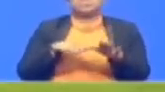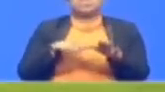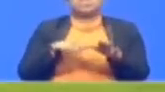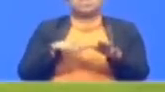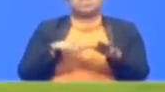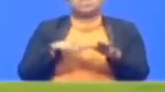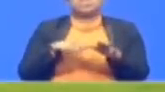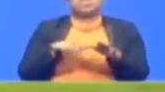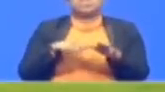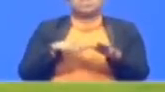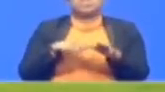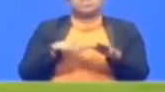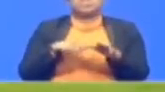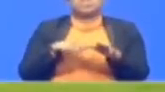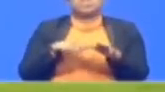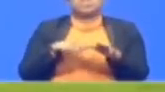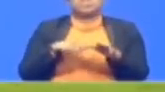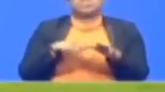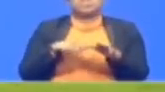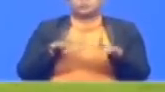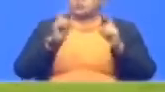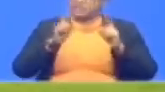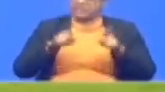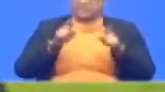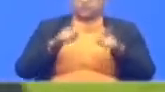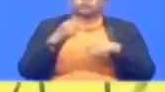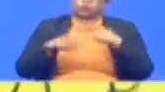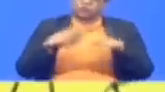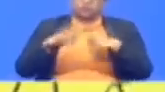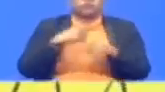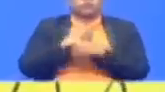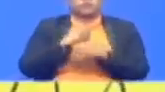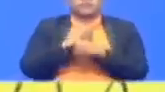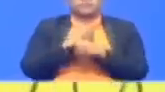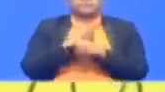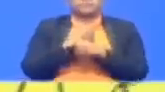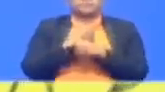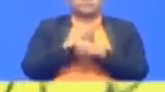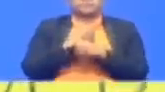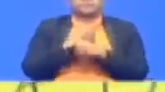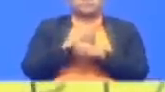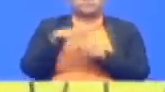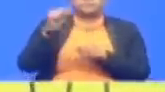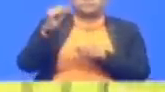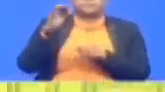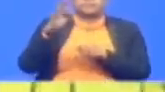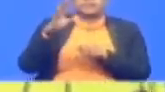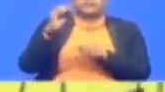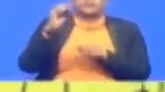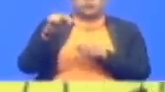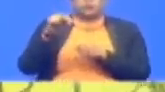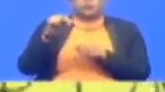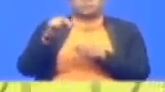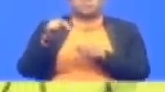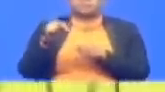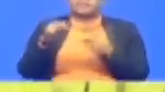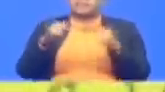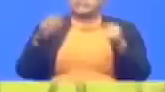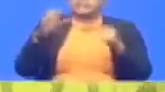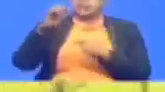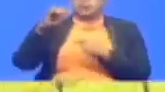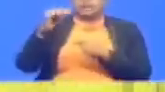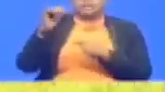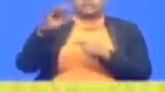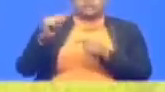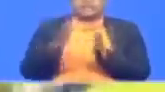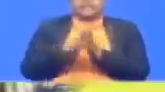But we need to continue to dream. I'm a dreamer. At AFCON, Kenya will be up against Senegal, Algeria and Tanzania in